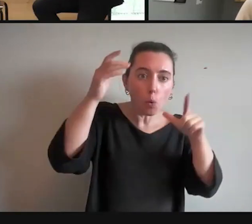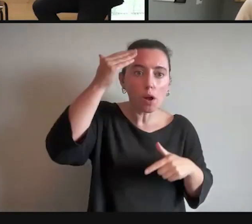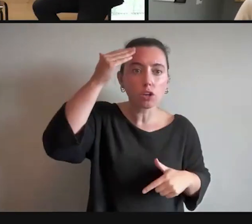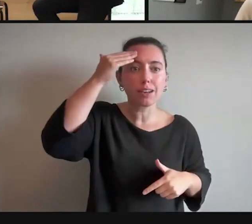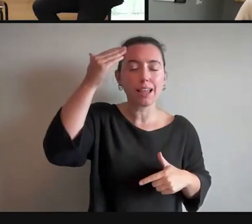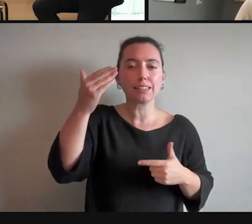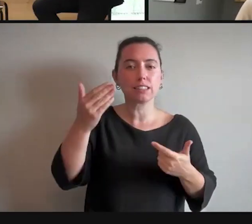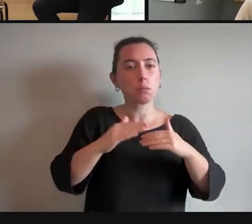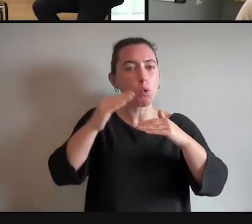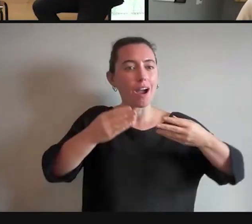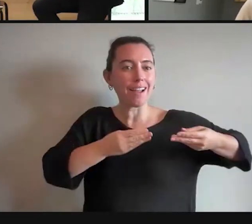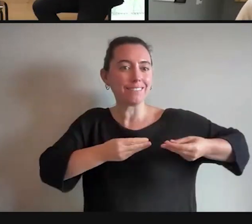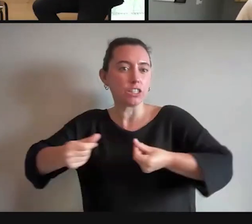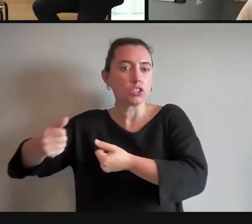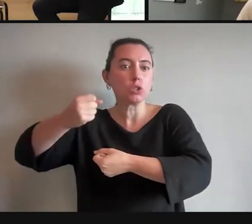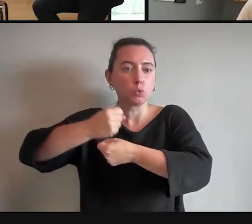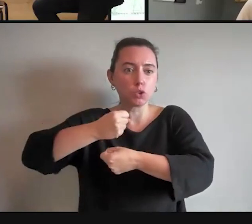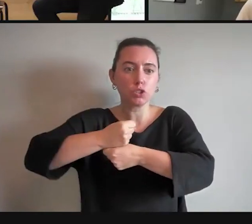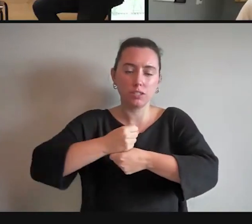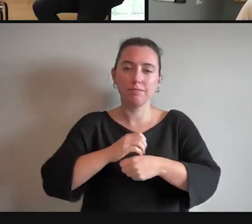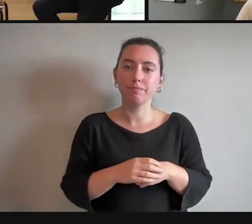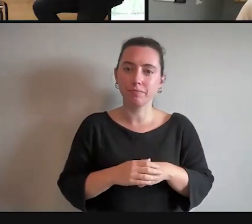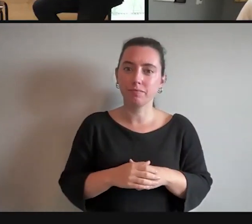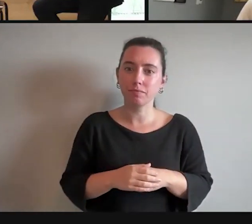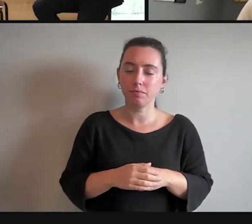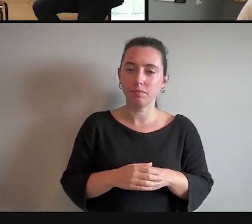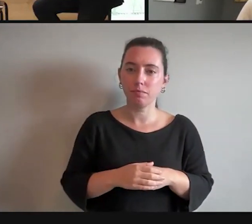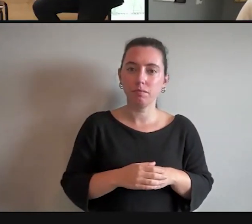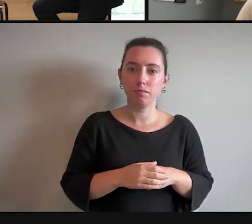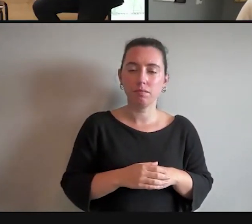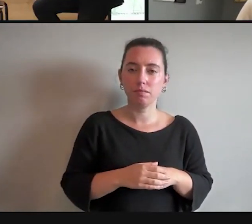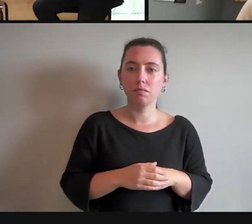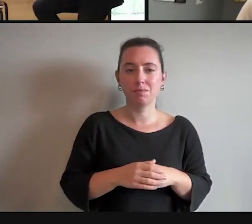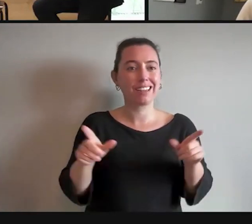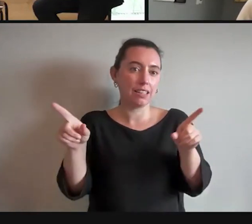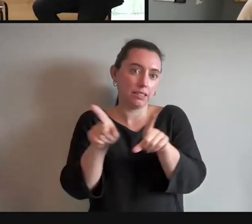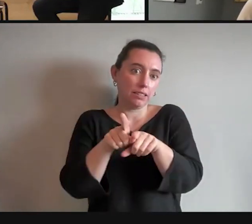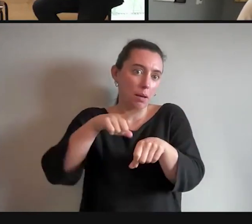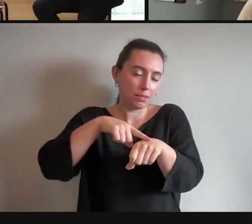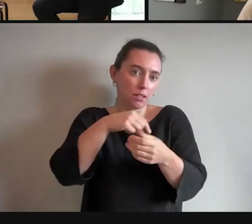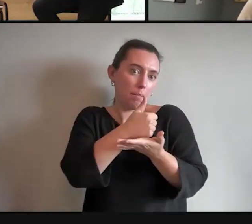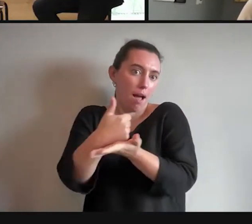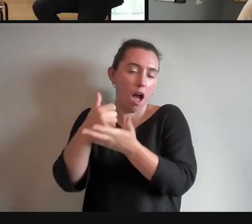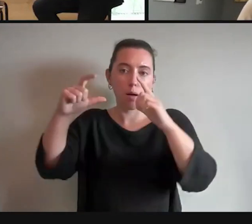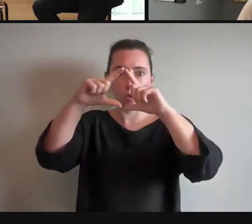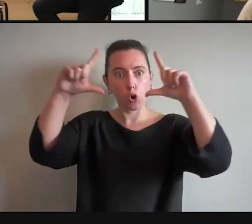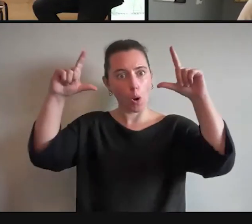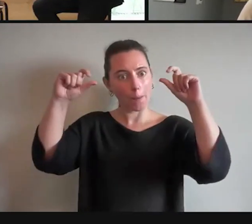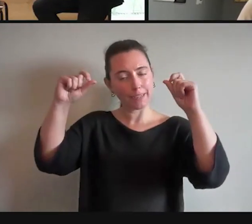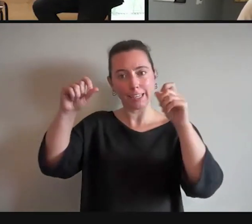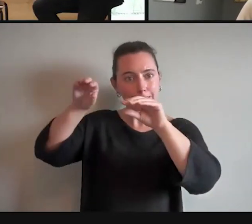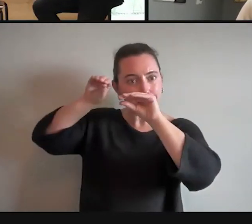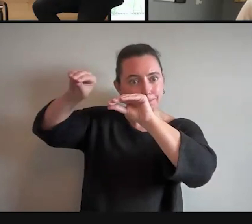efficiently work and shift left. So I think, and that would be, at the same time, would help companies to being